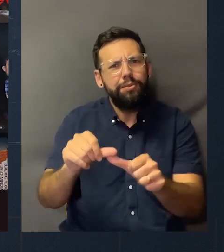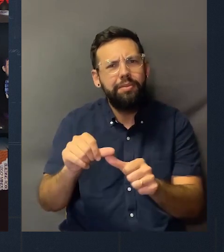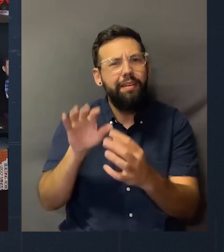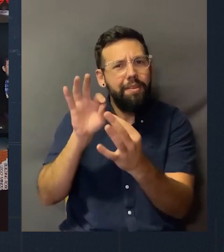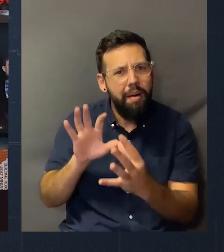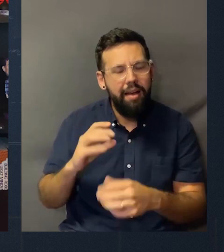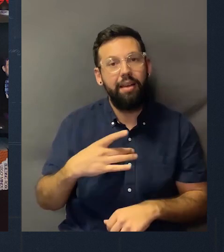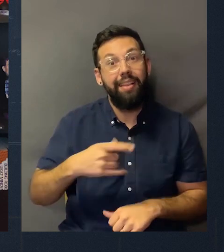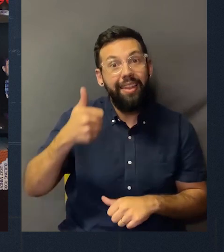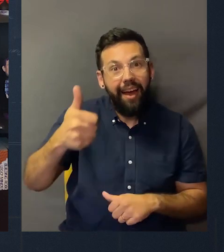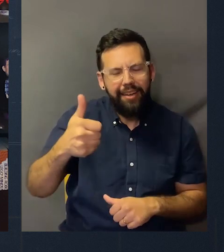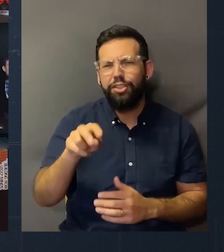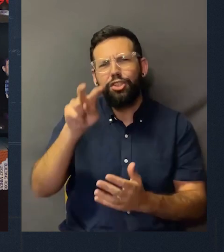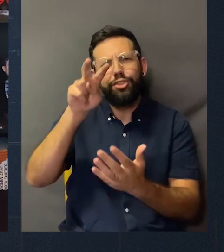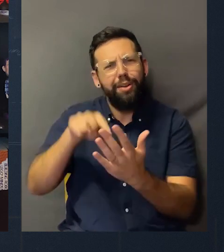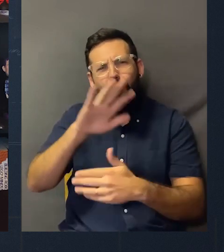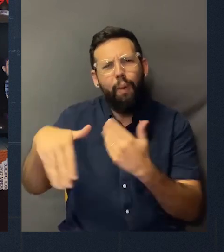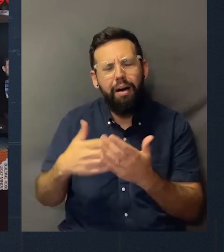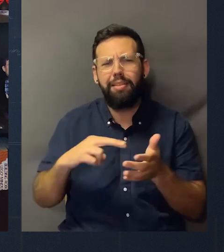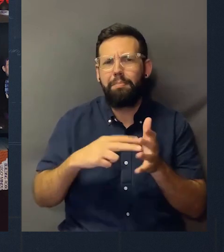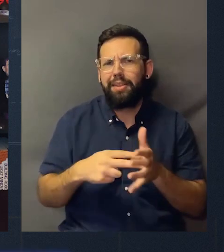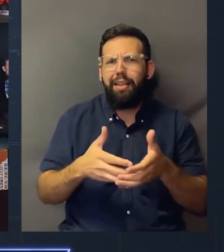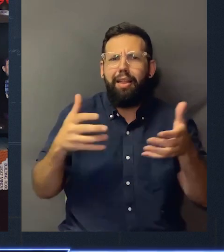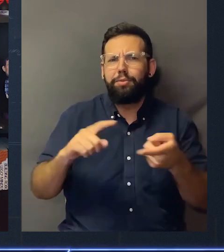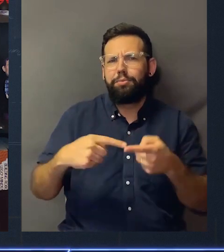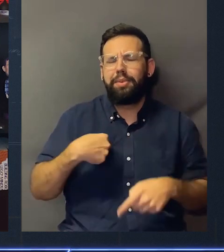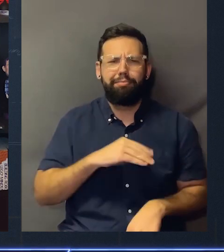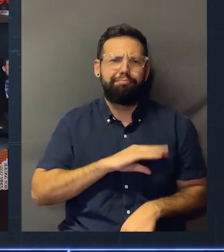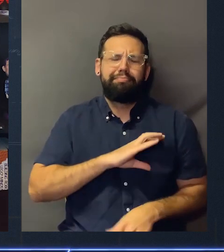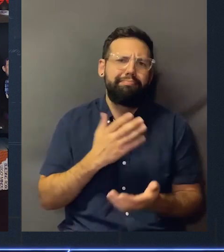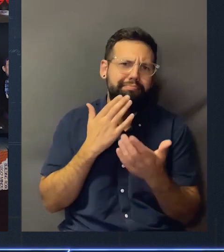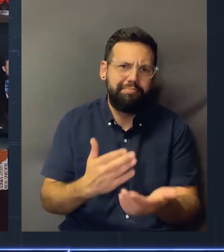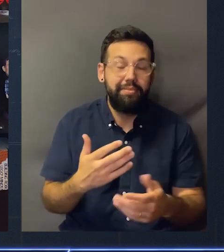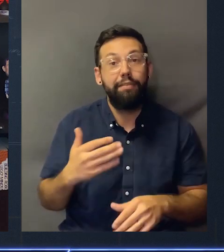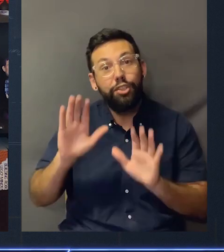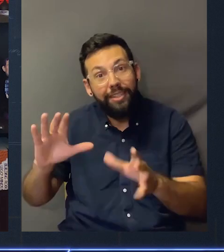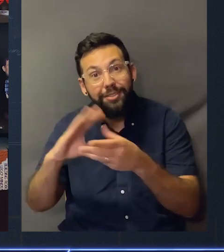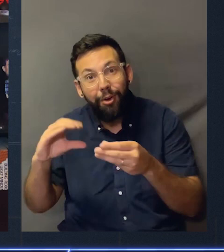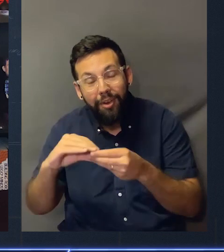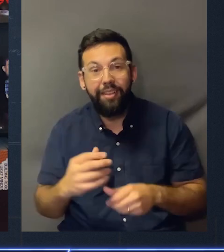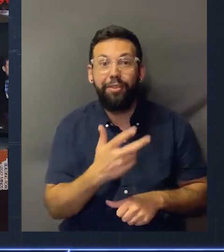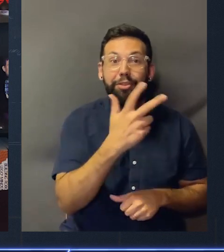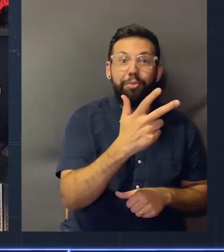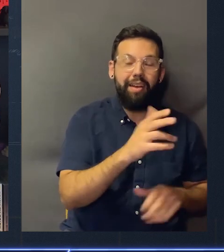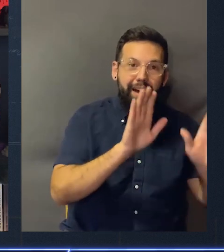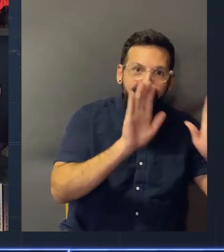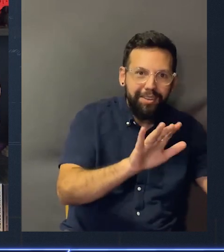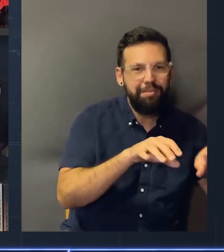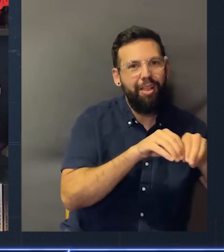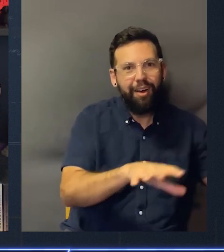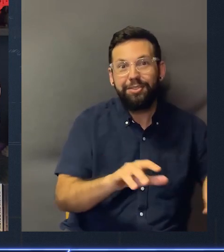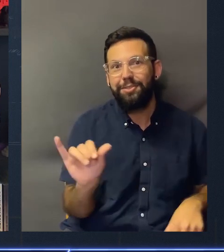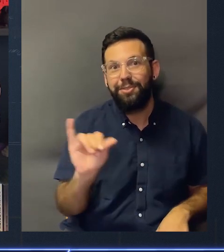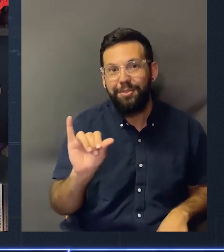and the likes. I read all the feedback and it really means a lot to me. Got a great story for you and then three awesome launches. All right,